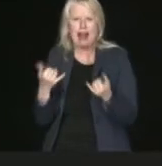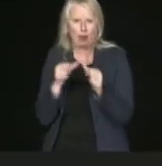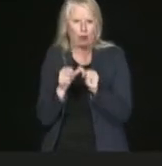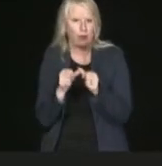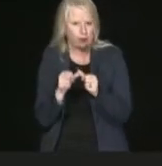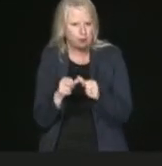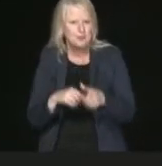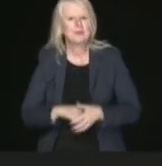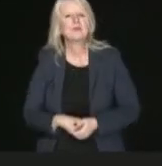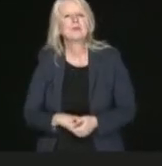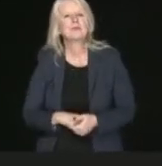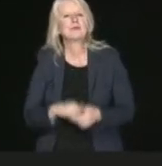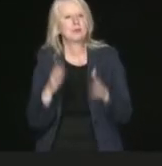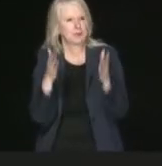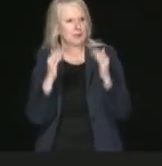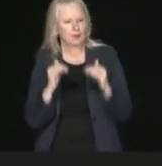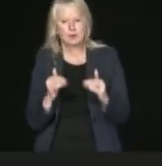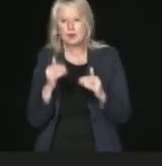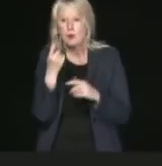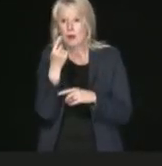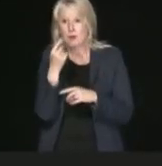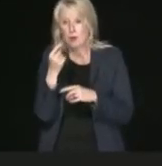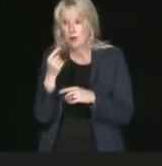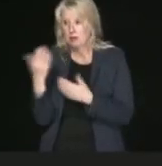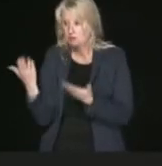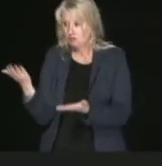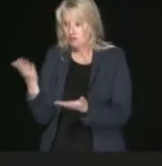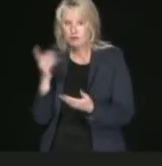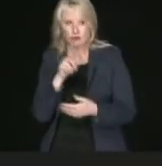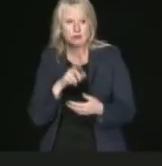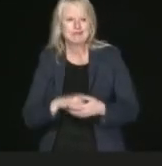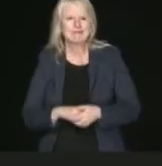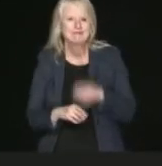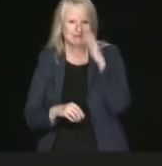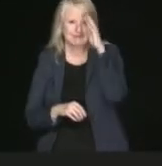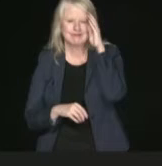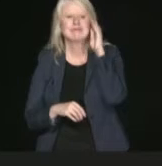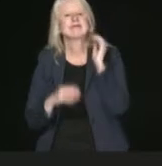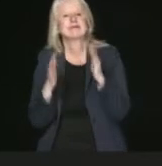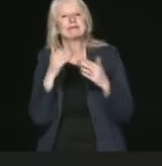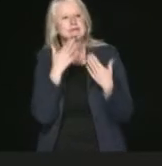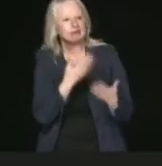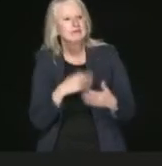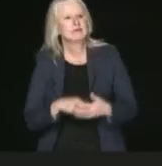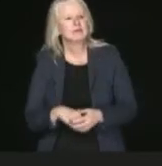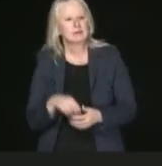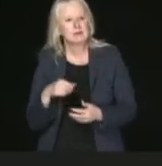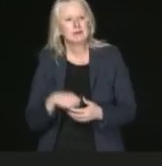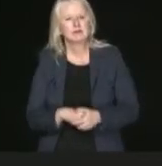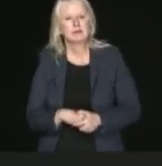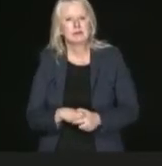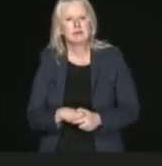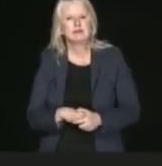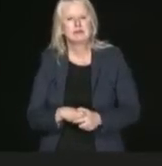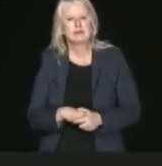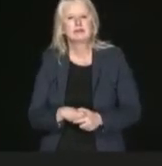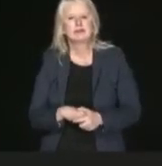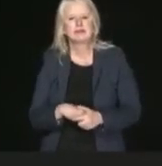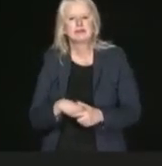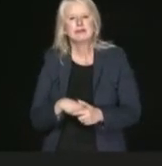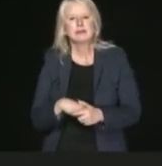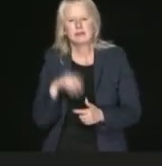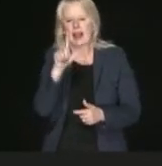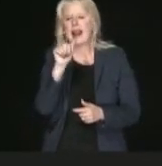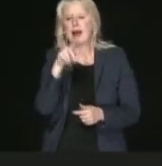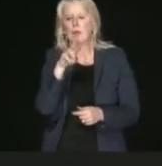Thank you. One more question, please, operator. Thank you. Merci. Prochaine question, Catherine Lévesque, La